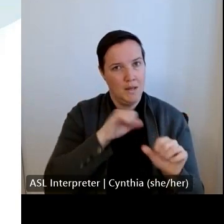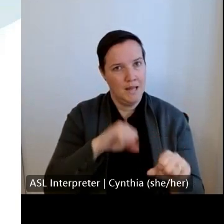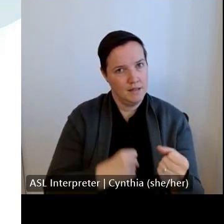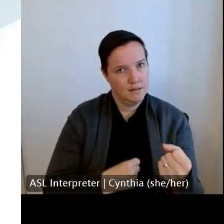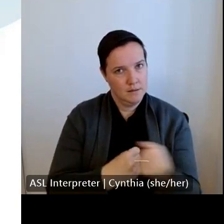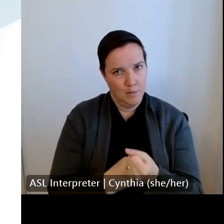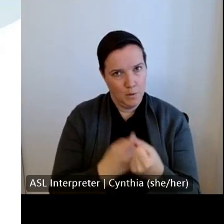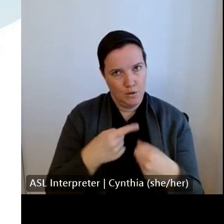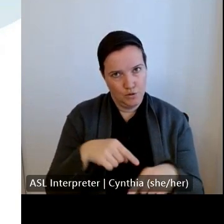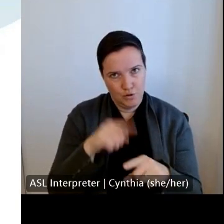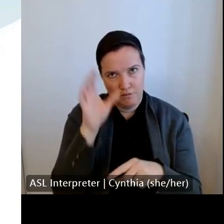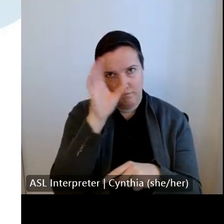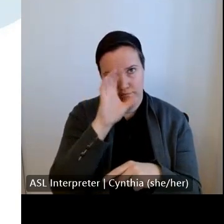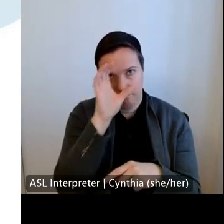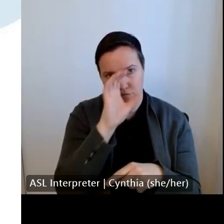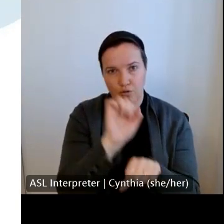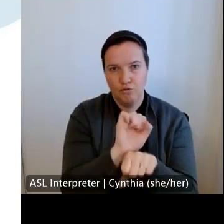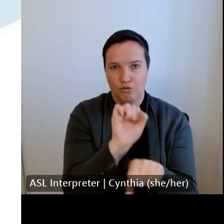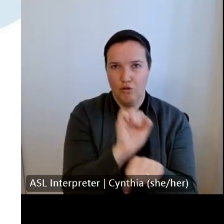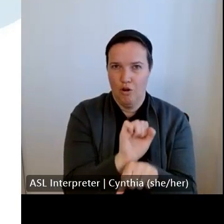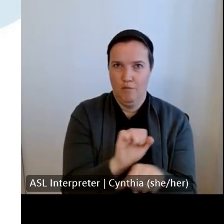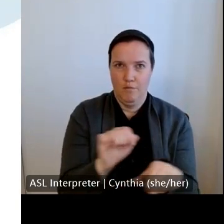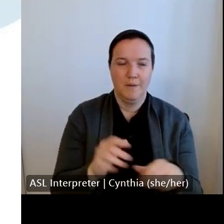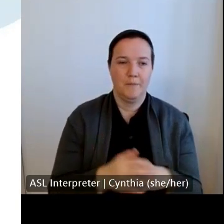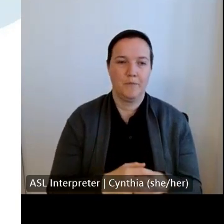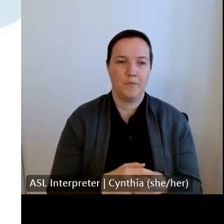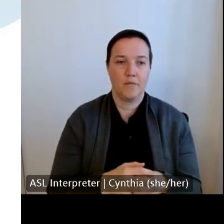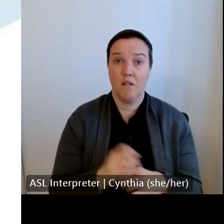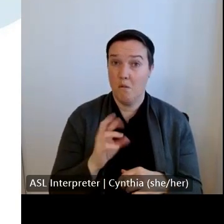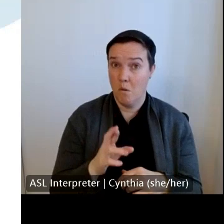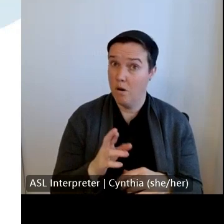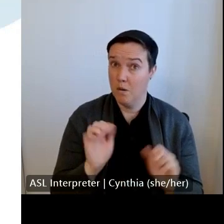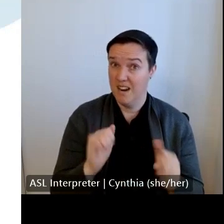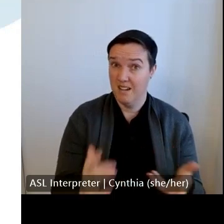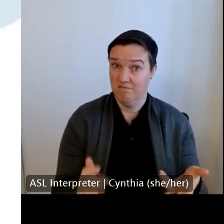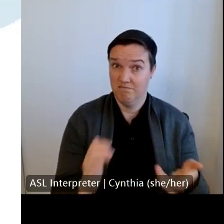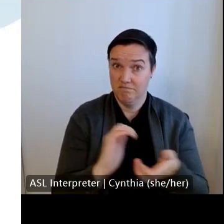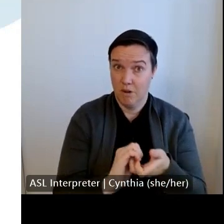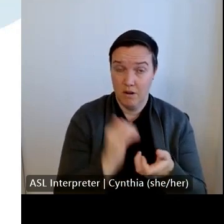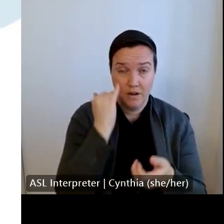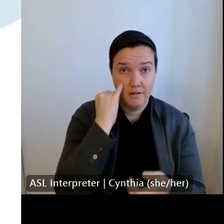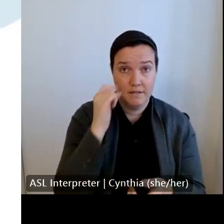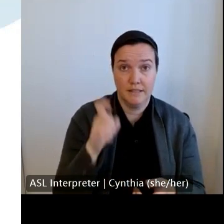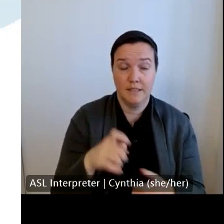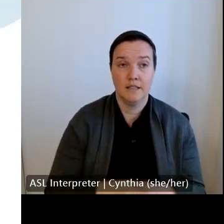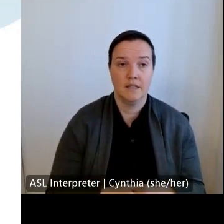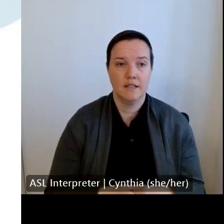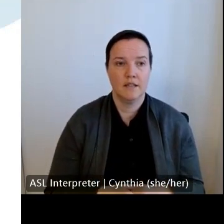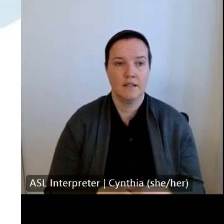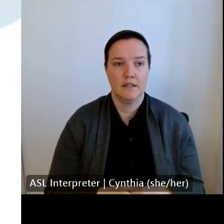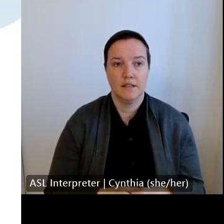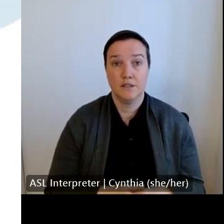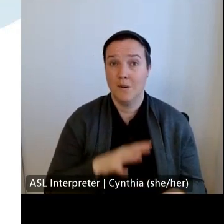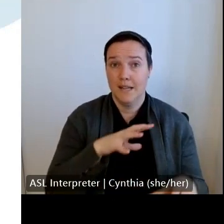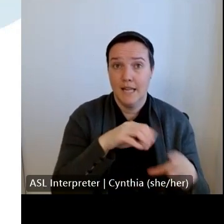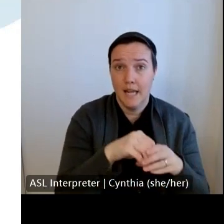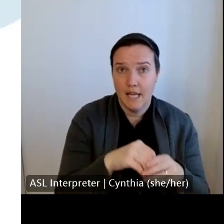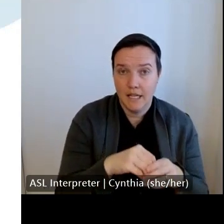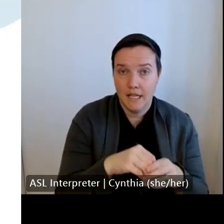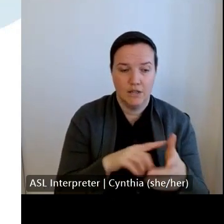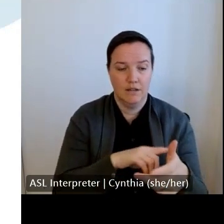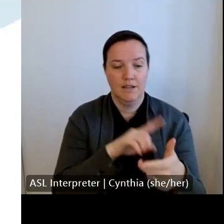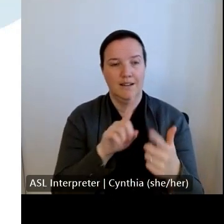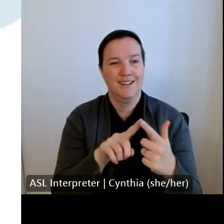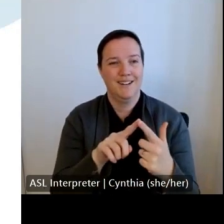journey, or that we can partner with them as they engage. Explore. Together, we try to